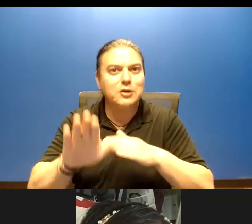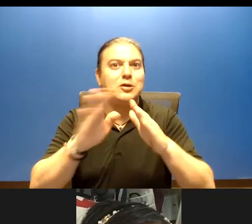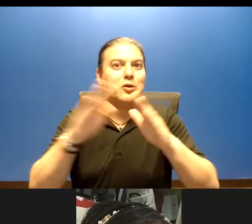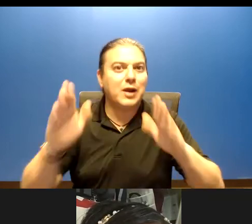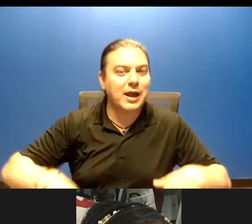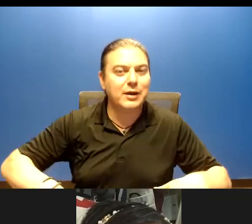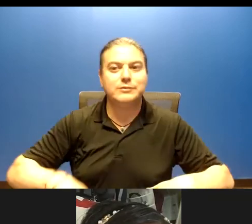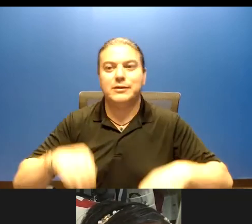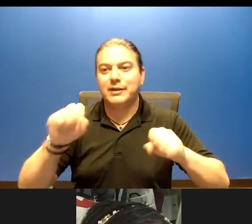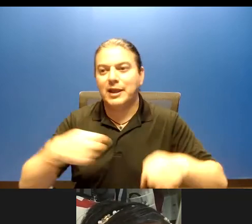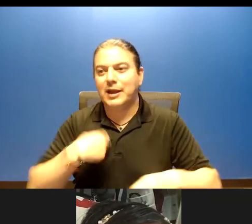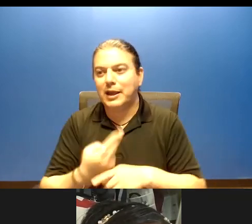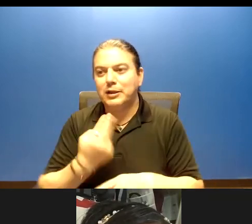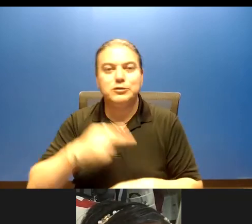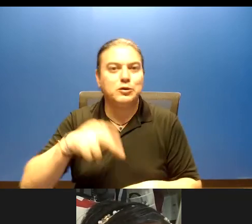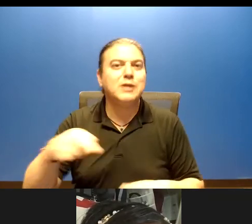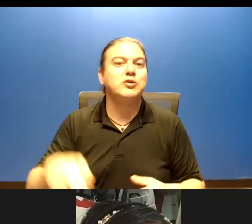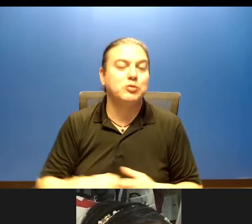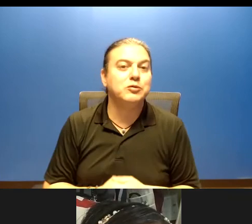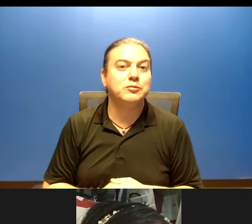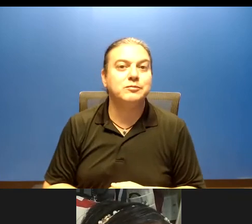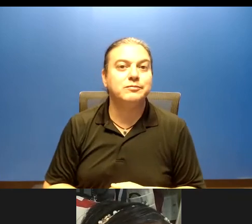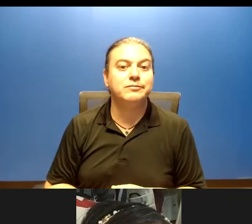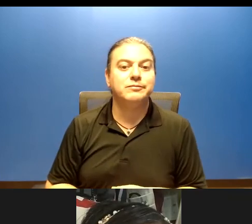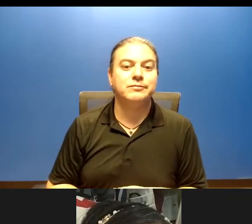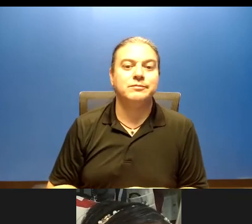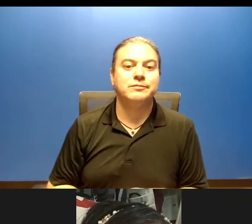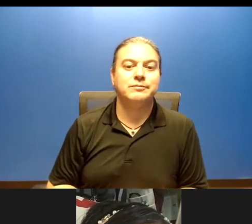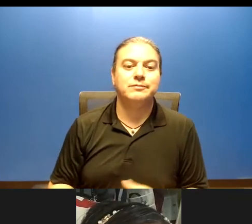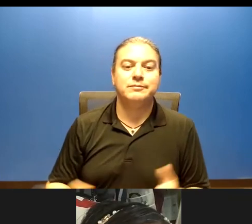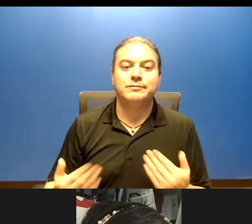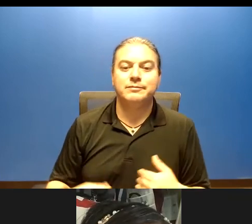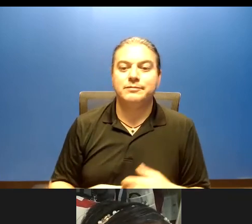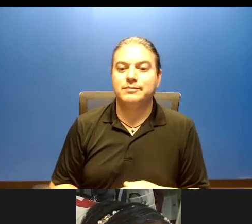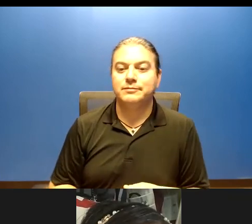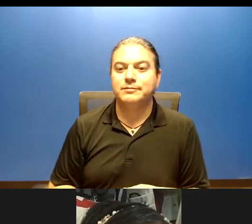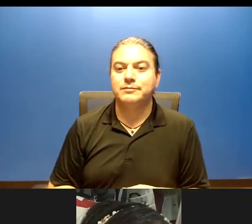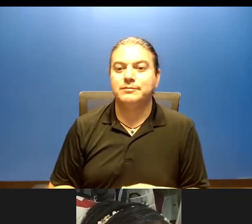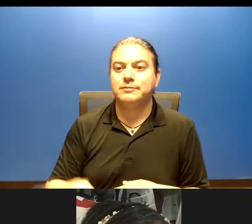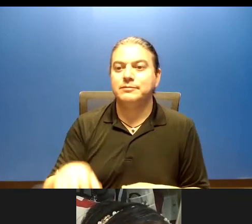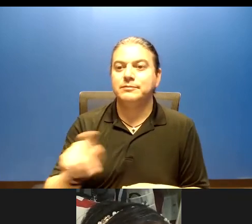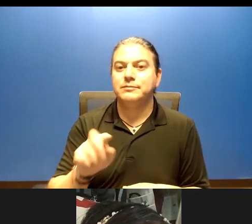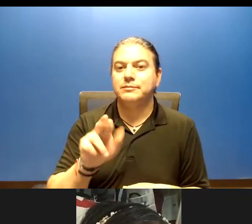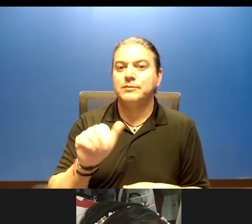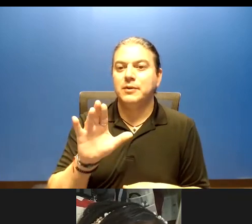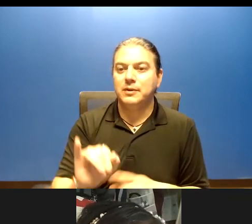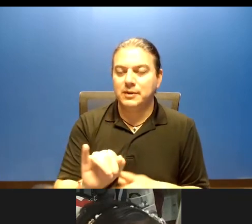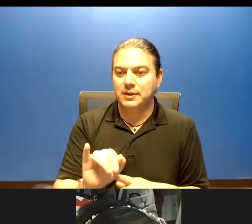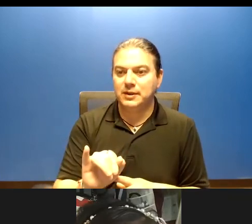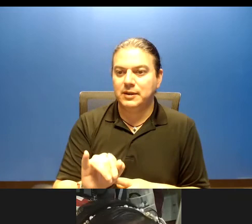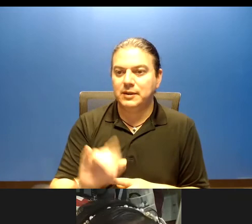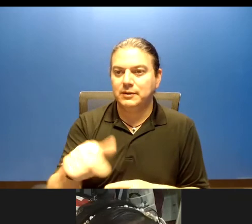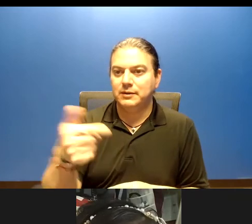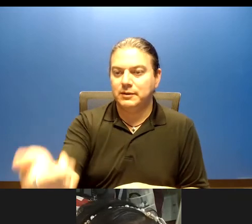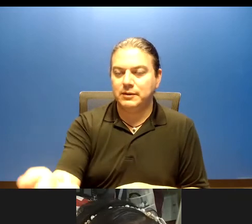Powerful, Sheri, very powerful. Thank you. And Tracy, we're going to go to you now. What would be